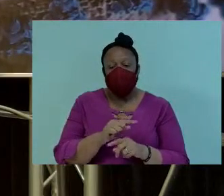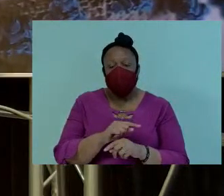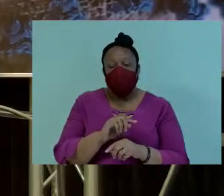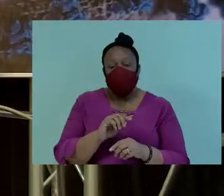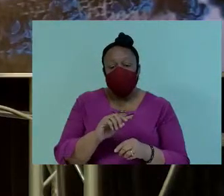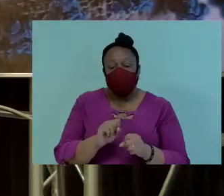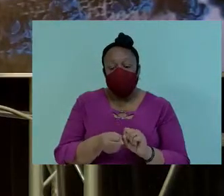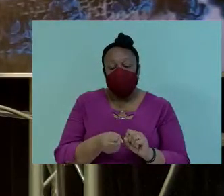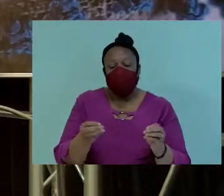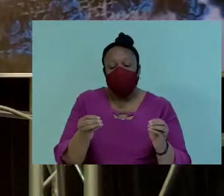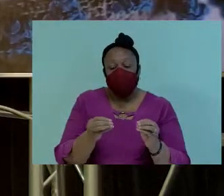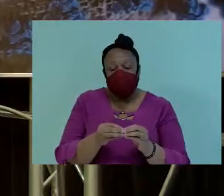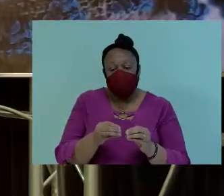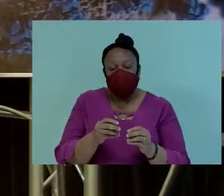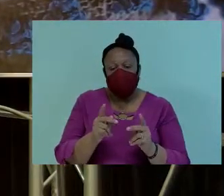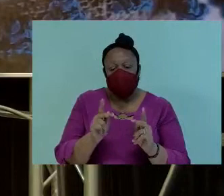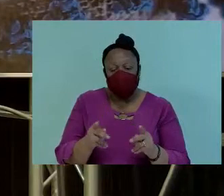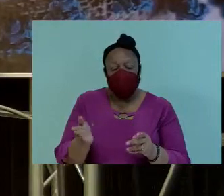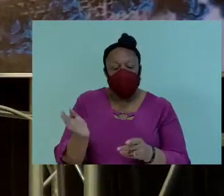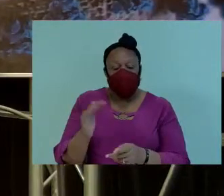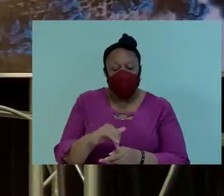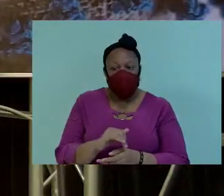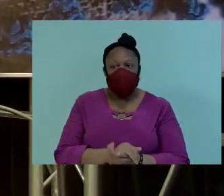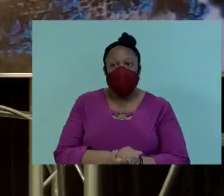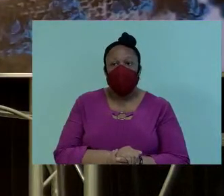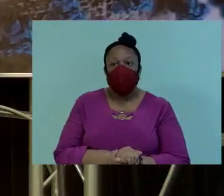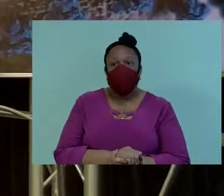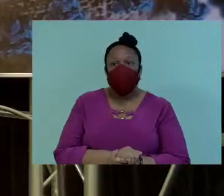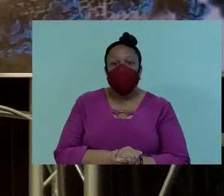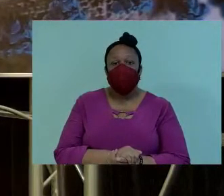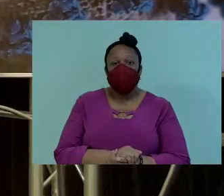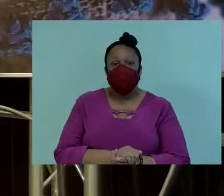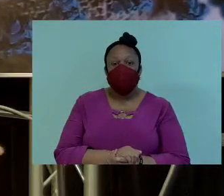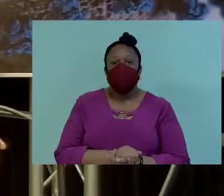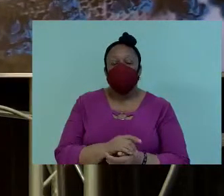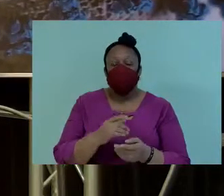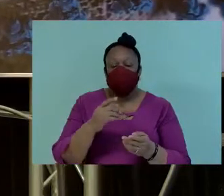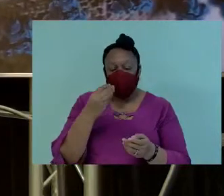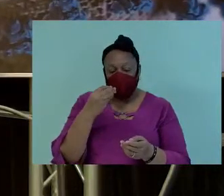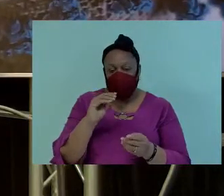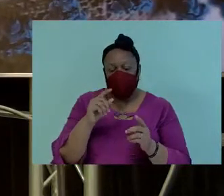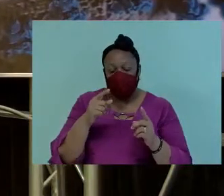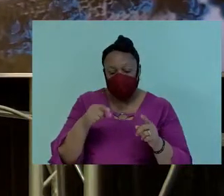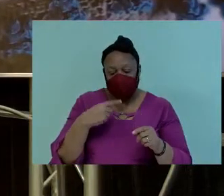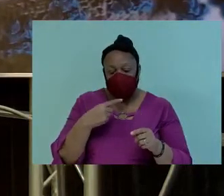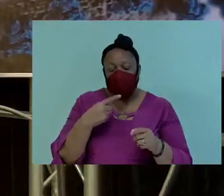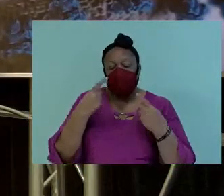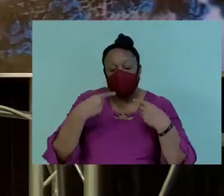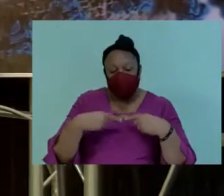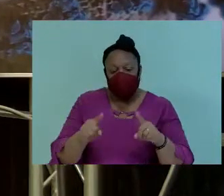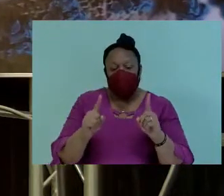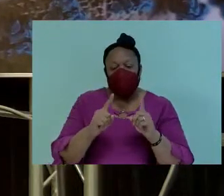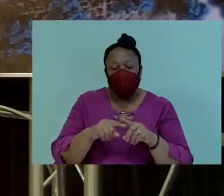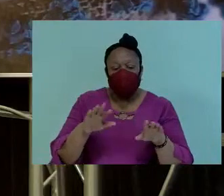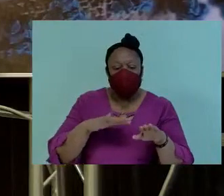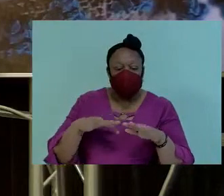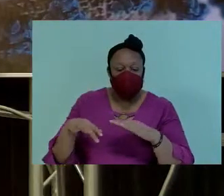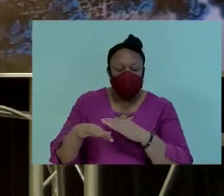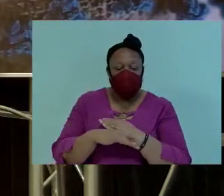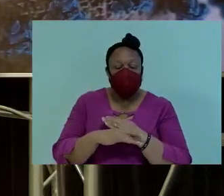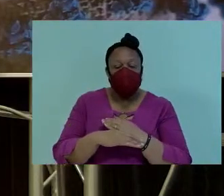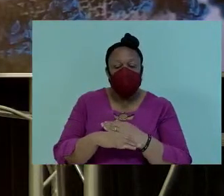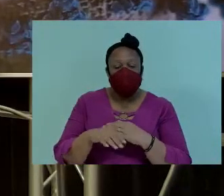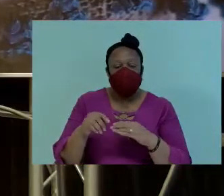arrives. I was able to visit the beach this weekend, and while visiting the beach, you saw that some persons